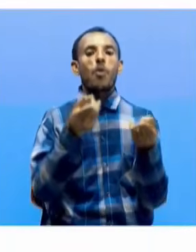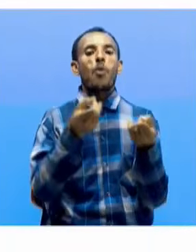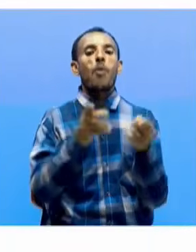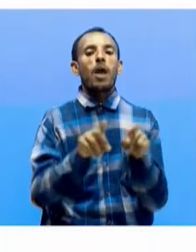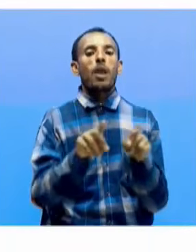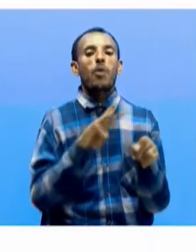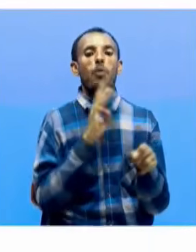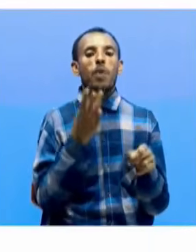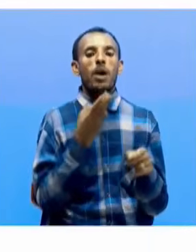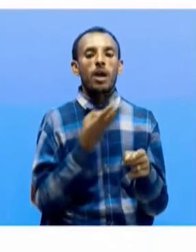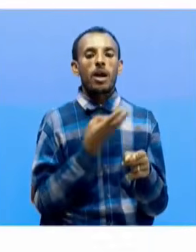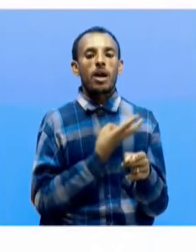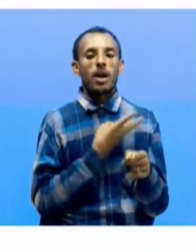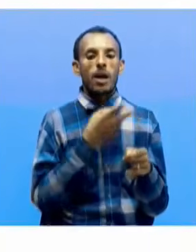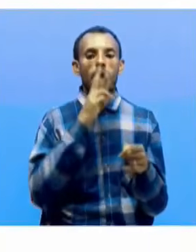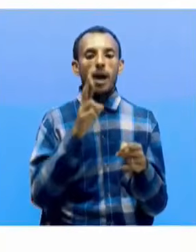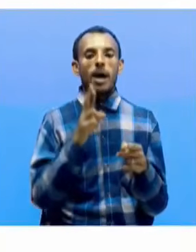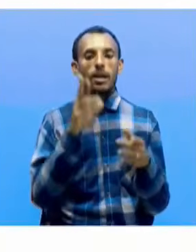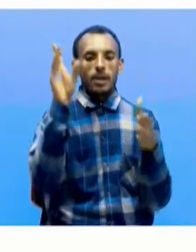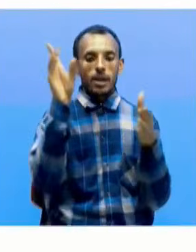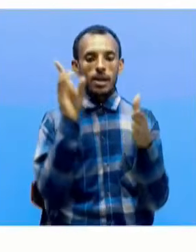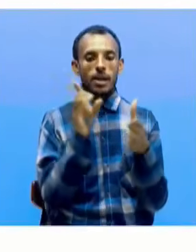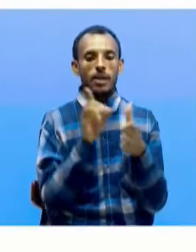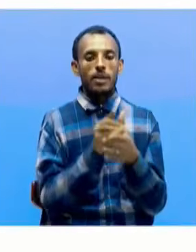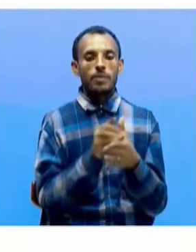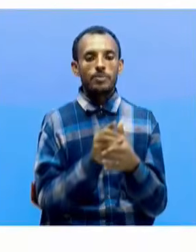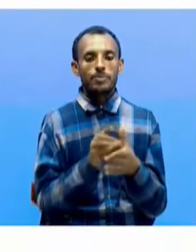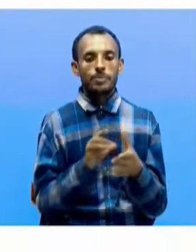we arrange the data, when we